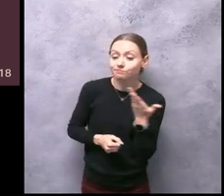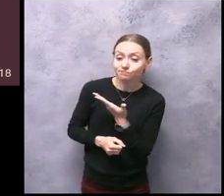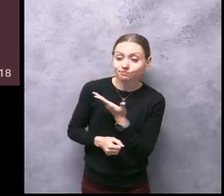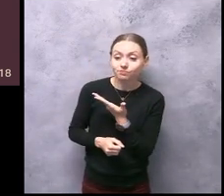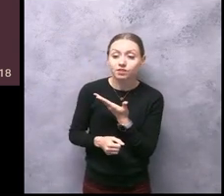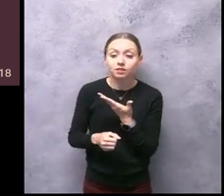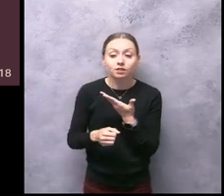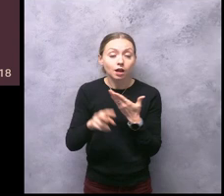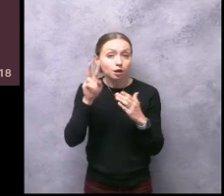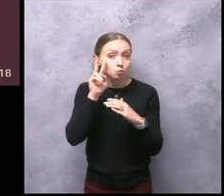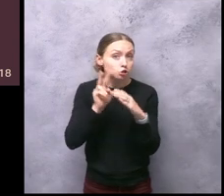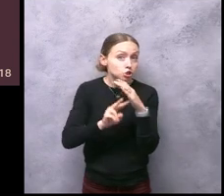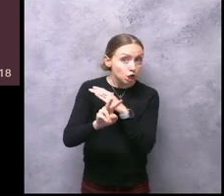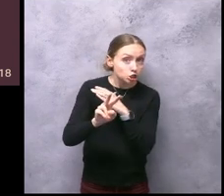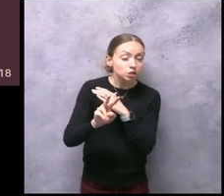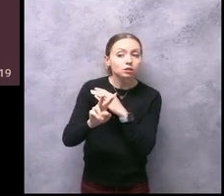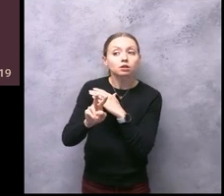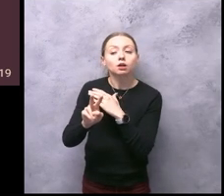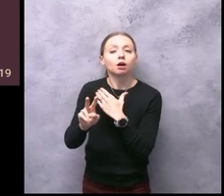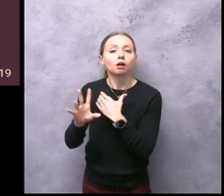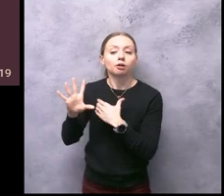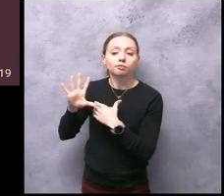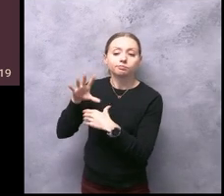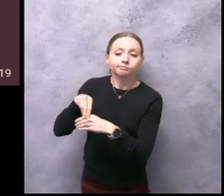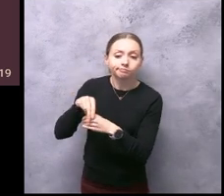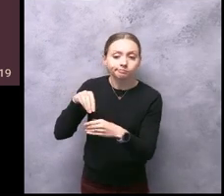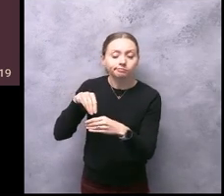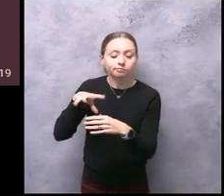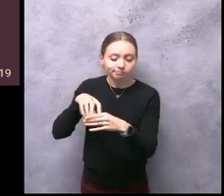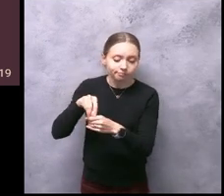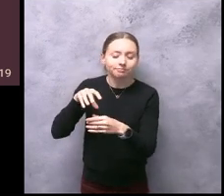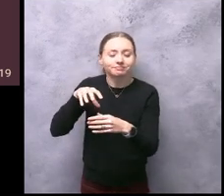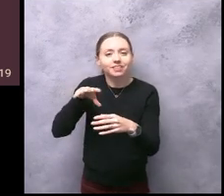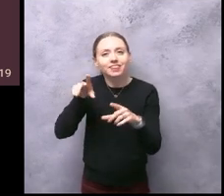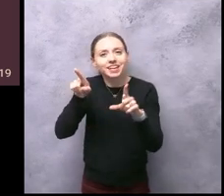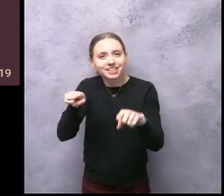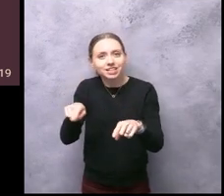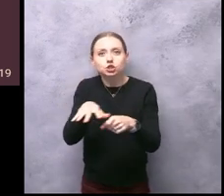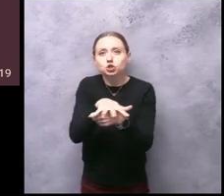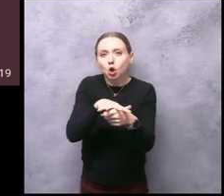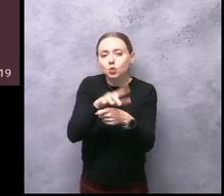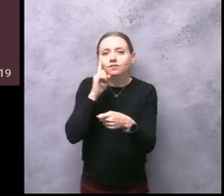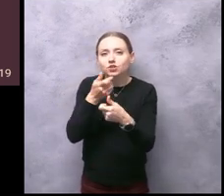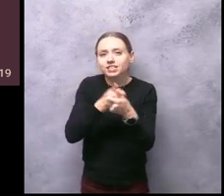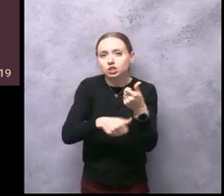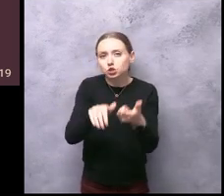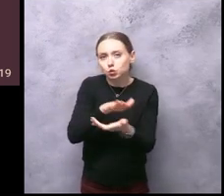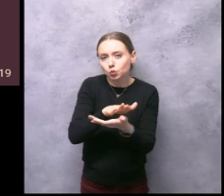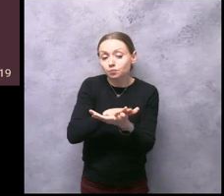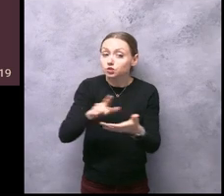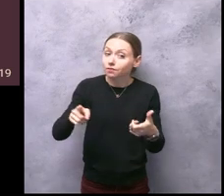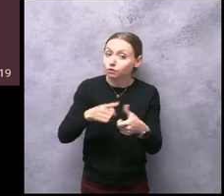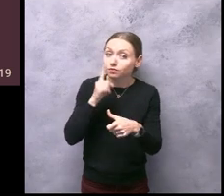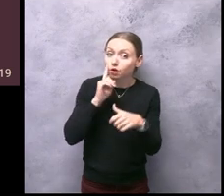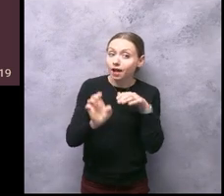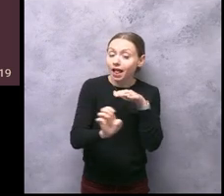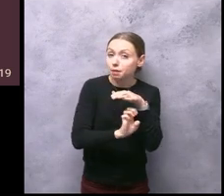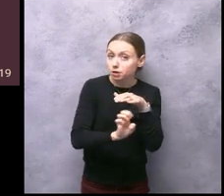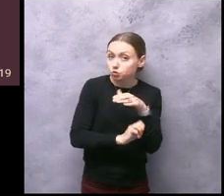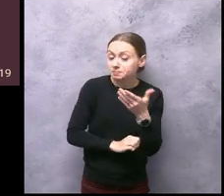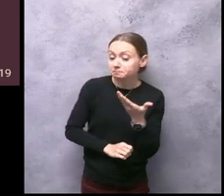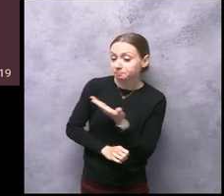and aggregate it into the attendance zones for each school. So first, let's look at elementary. And we see